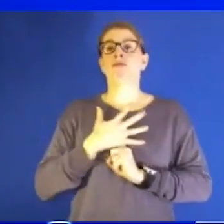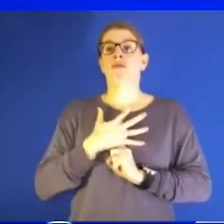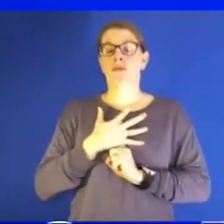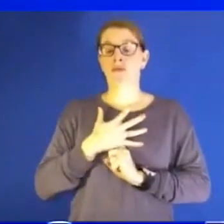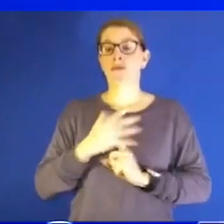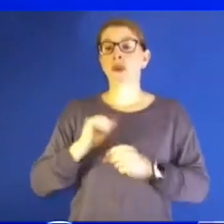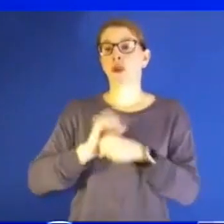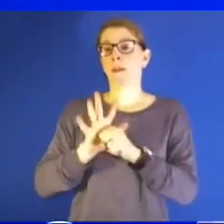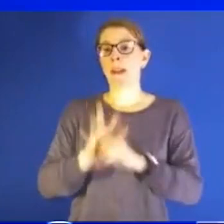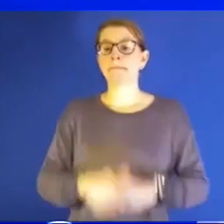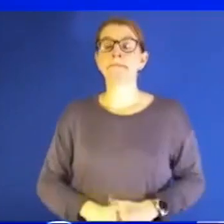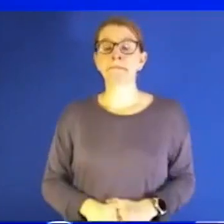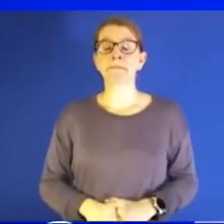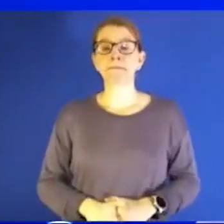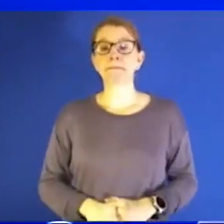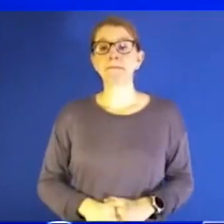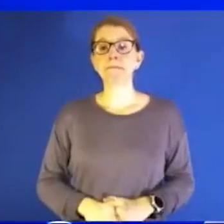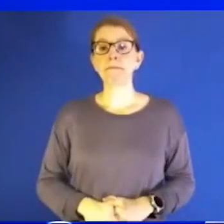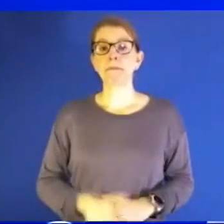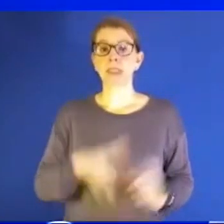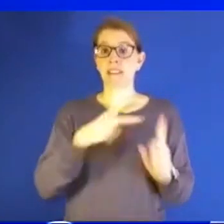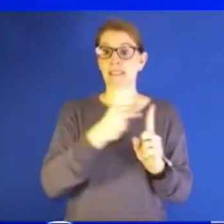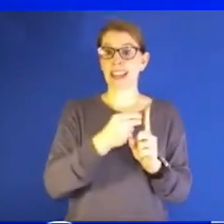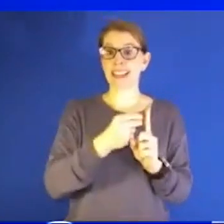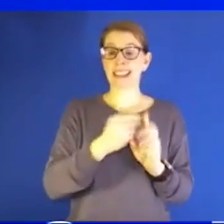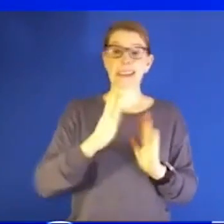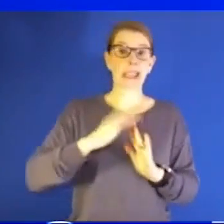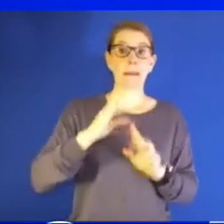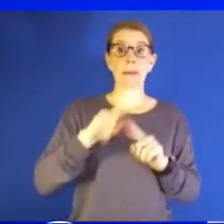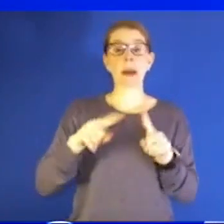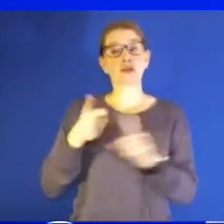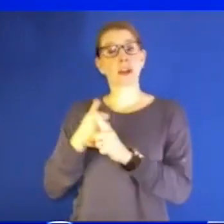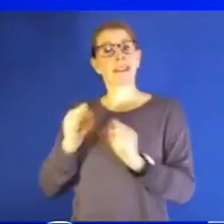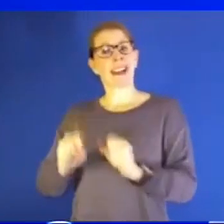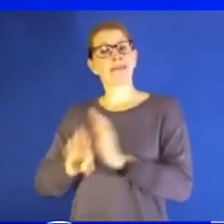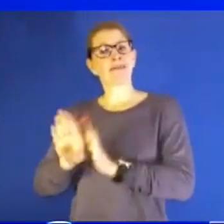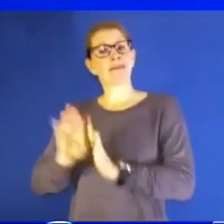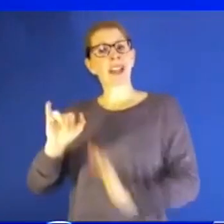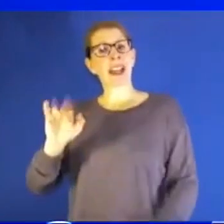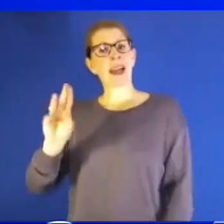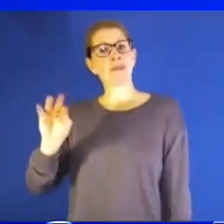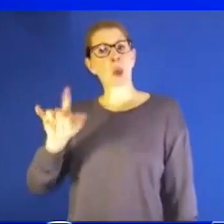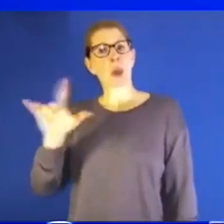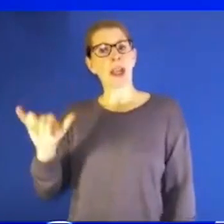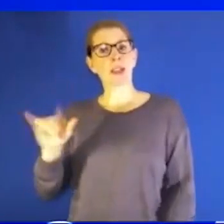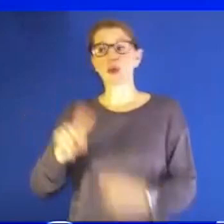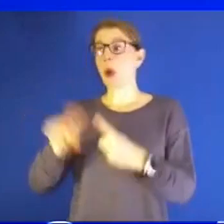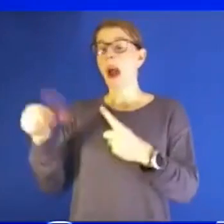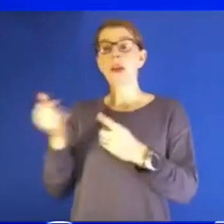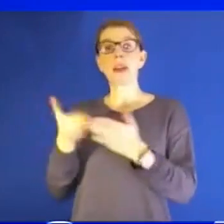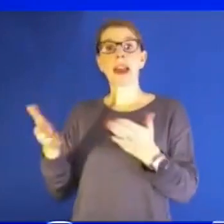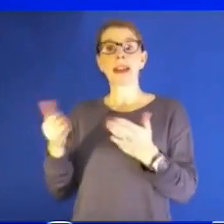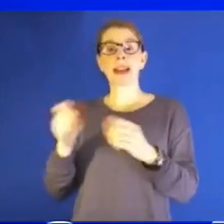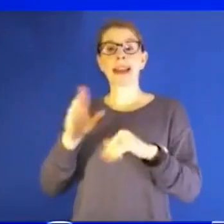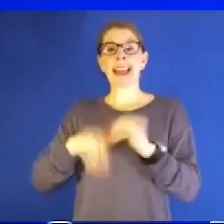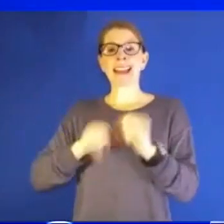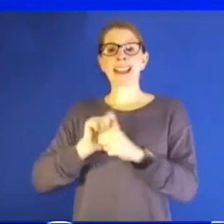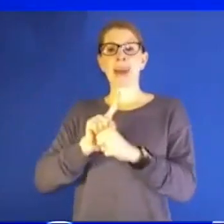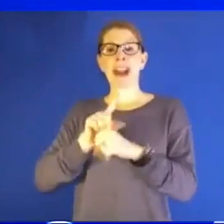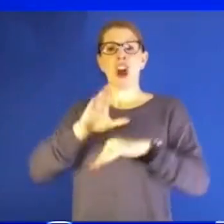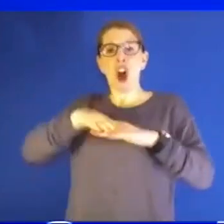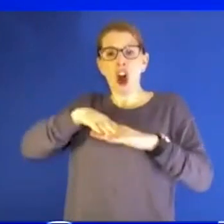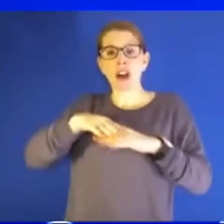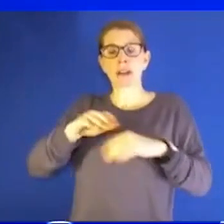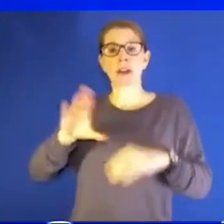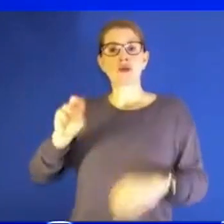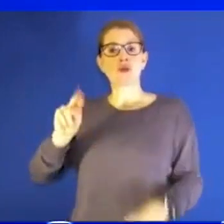but certainly we know that you can get immunity, especially immunity to other things other than spike that are on the coronavirus